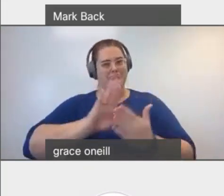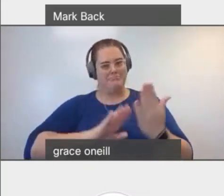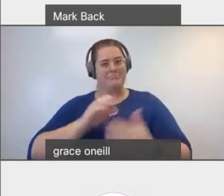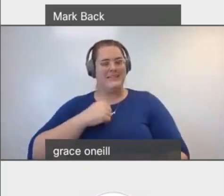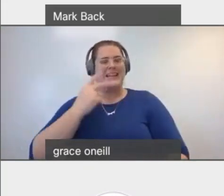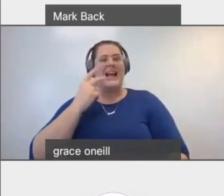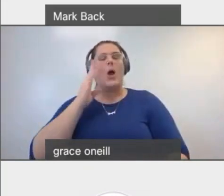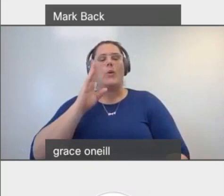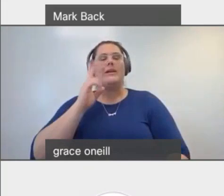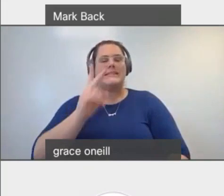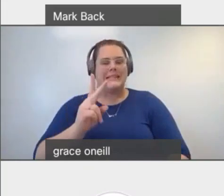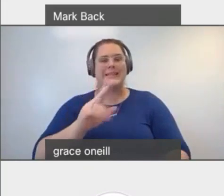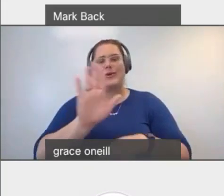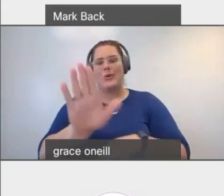mine.